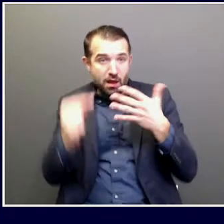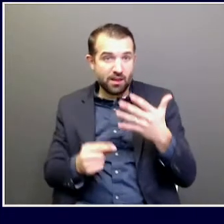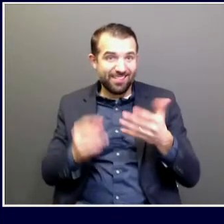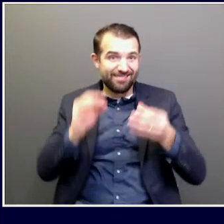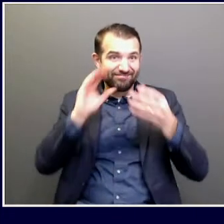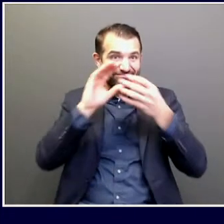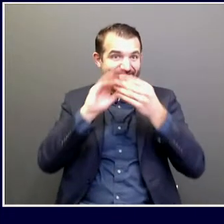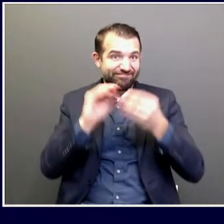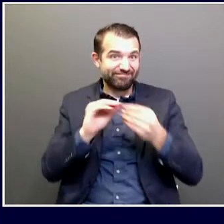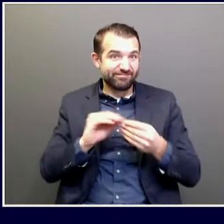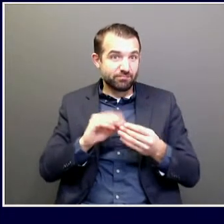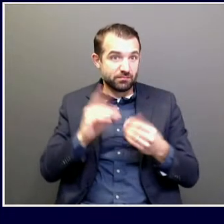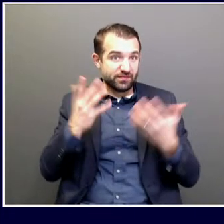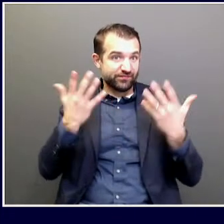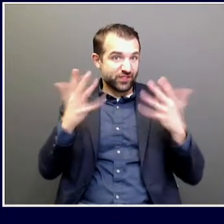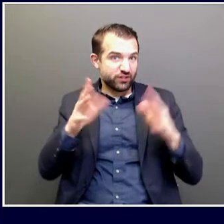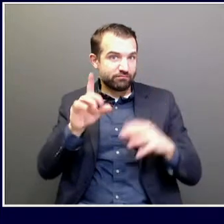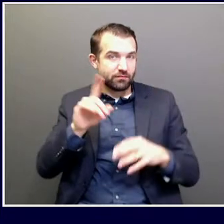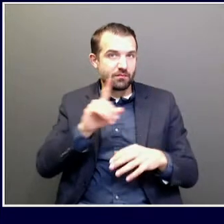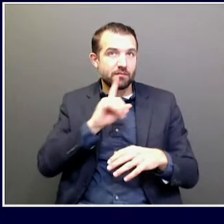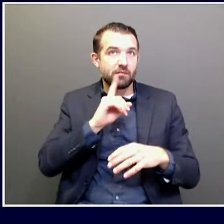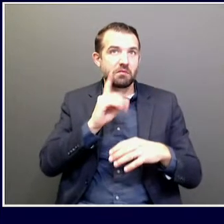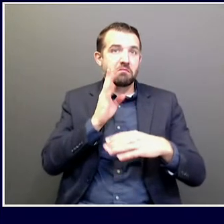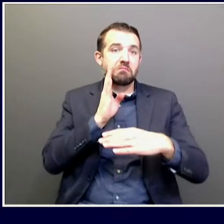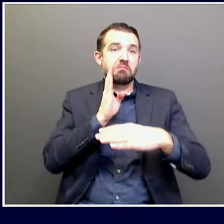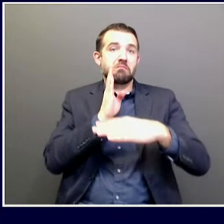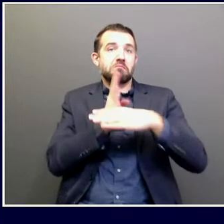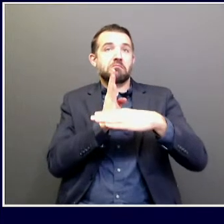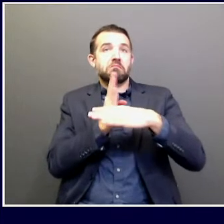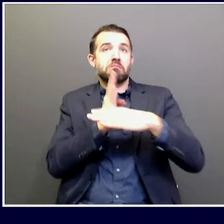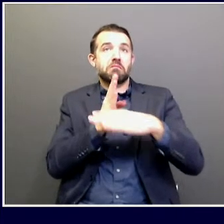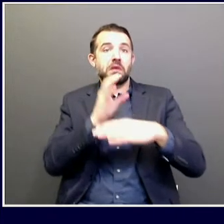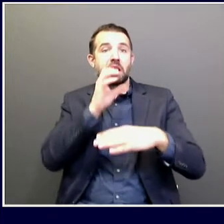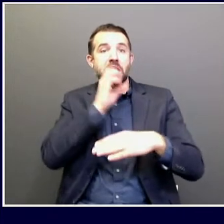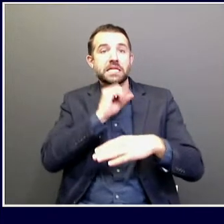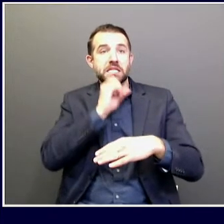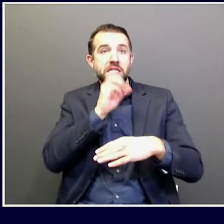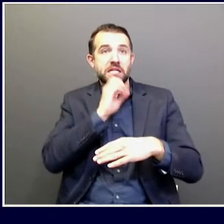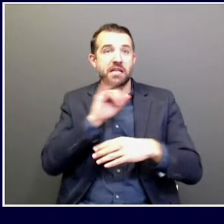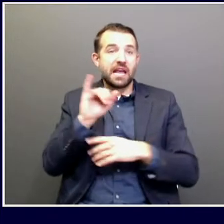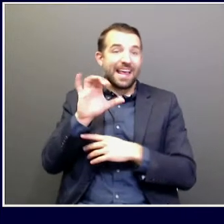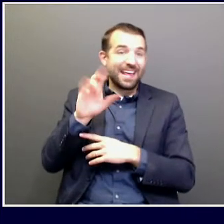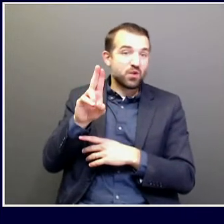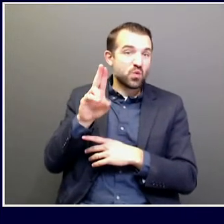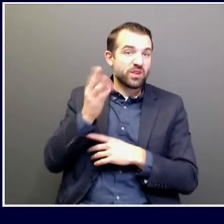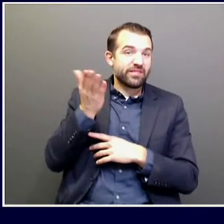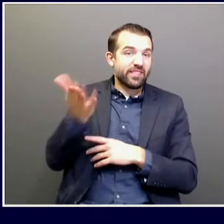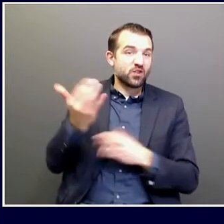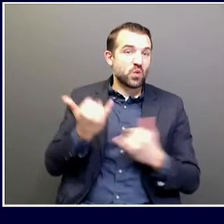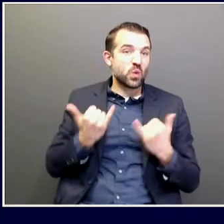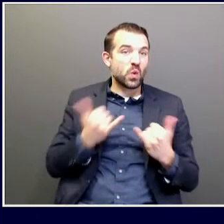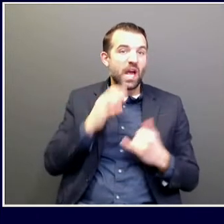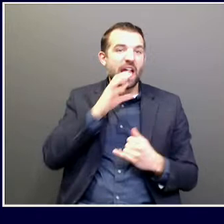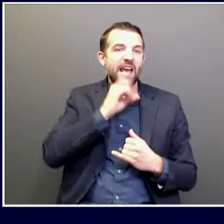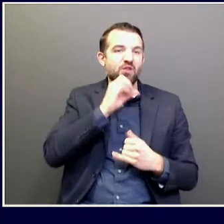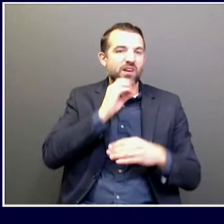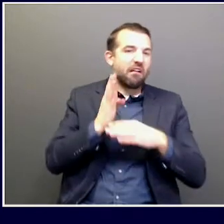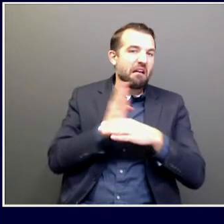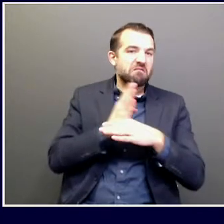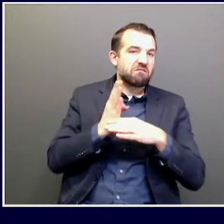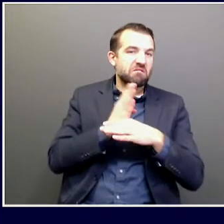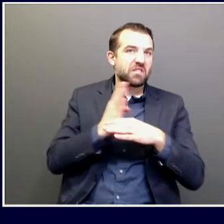the median age of folks they're seeing in ICUs and in hospitals is sort of going